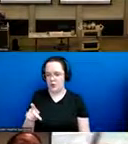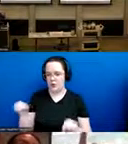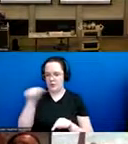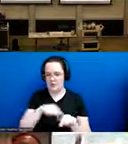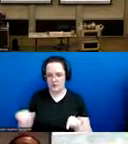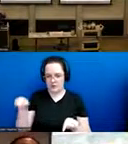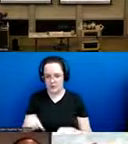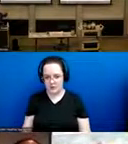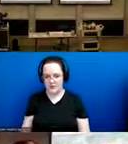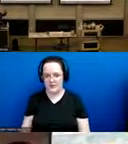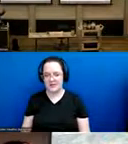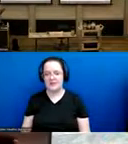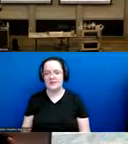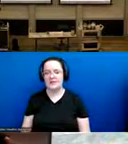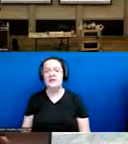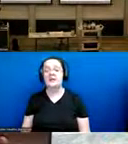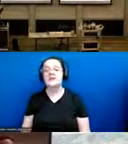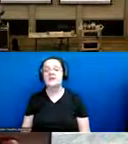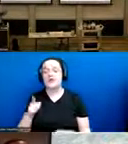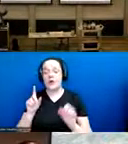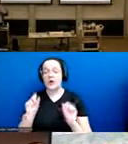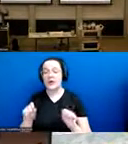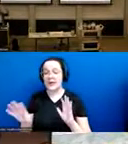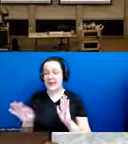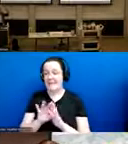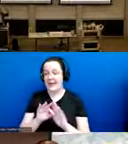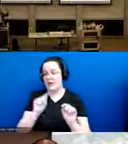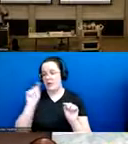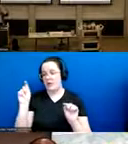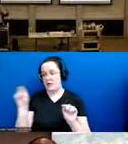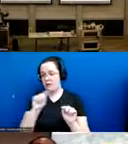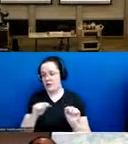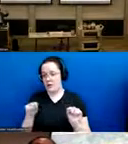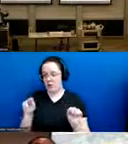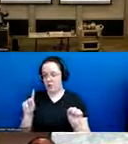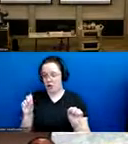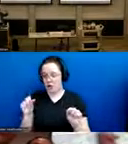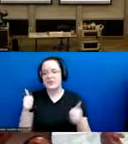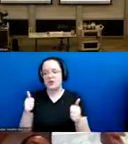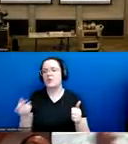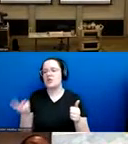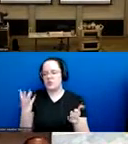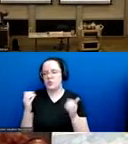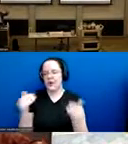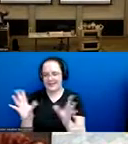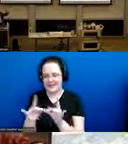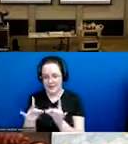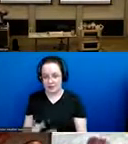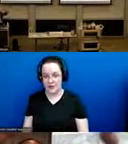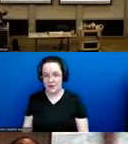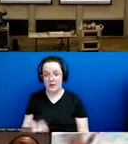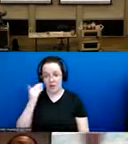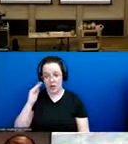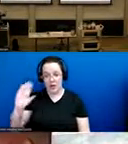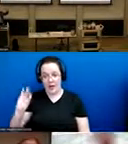star configuration. So then you can pick among these nodes the two that you want to be entangled. And then by knowing the IP address of